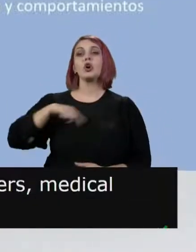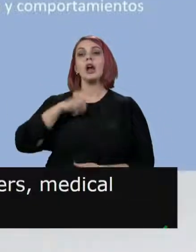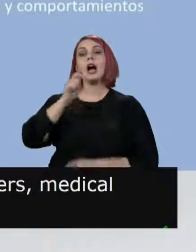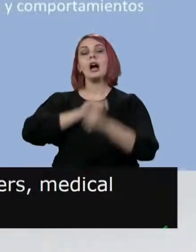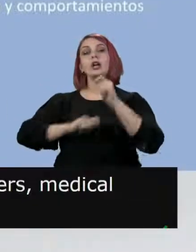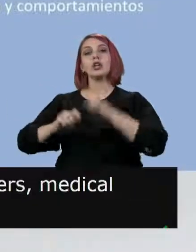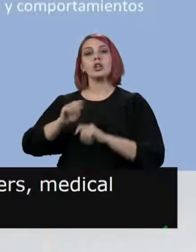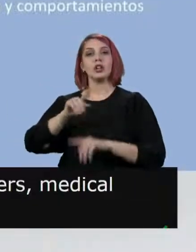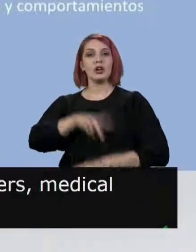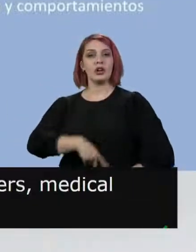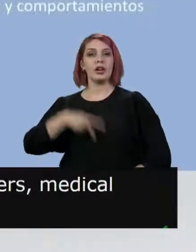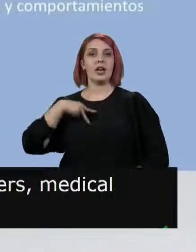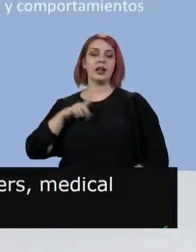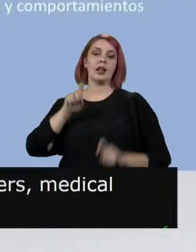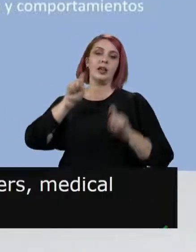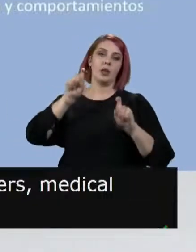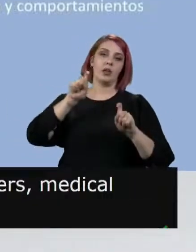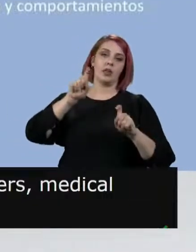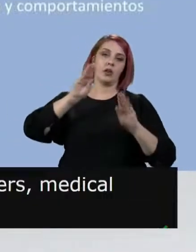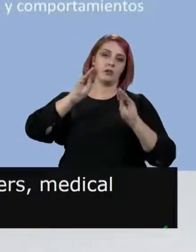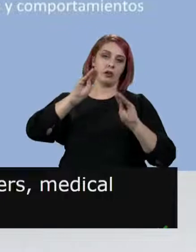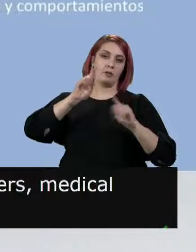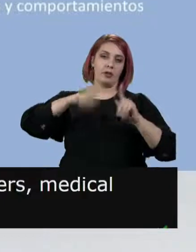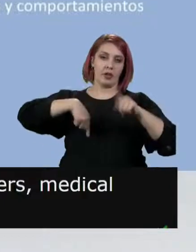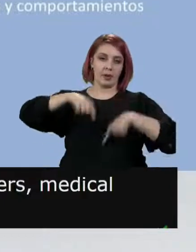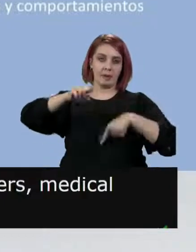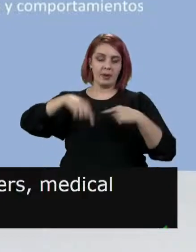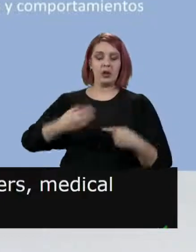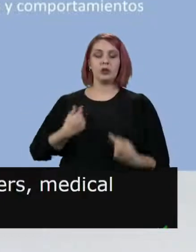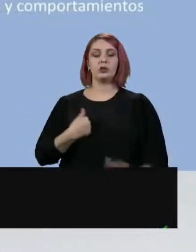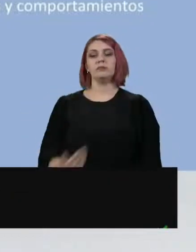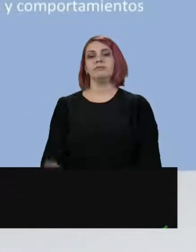move forward with this. Here, what we do,